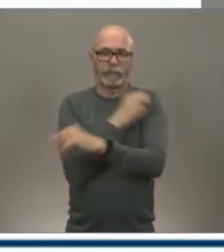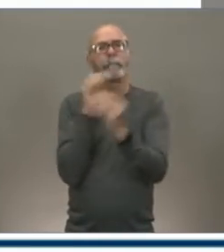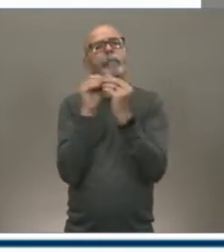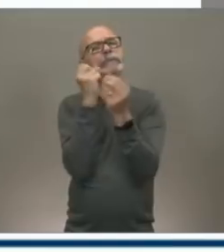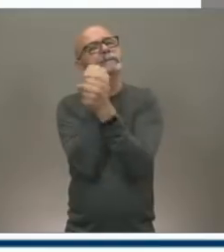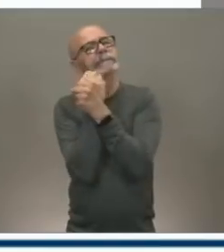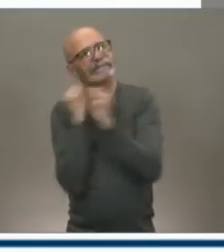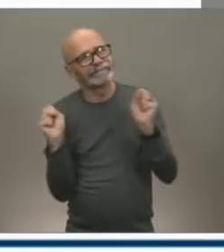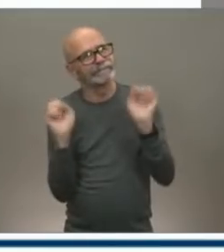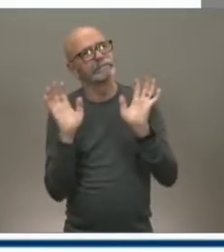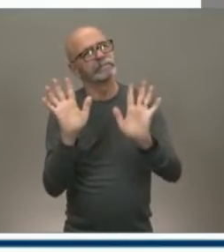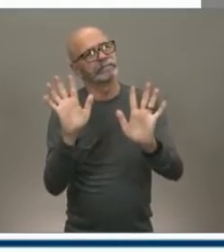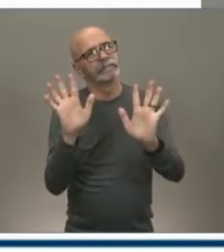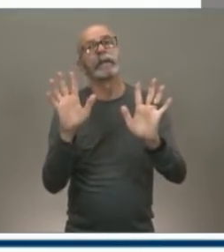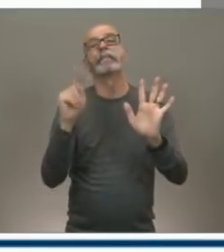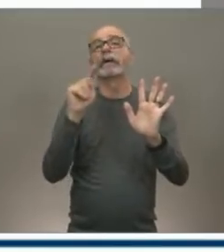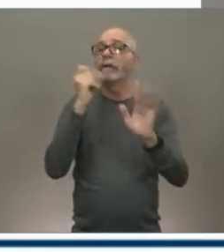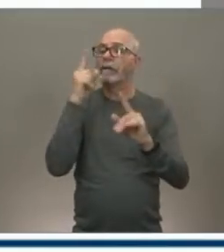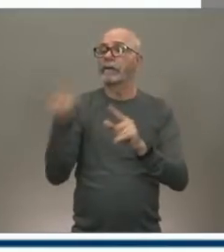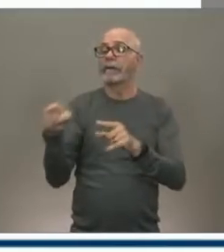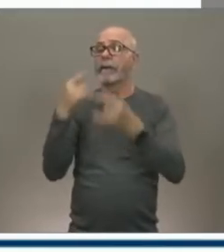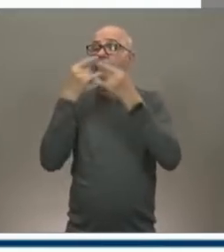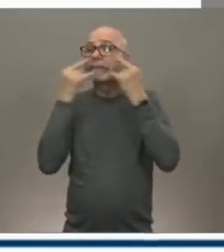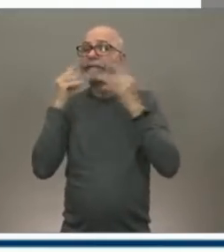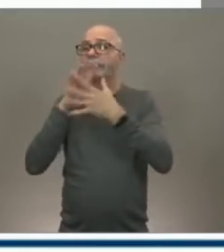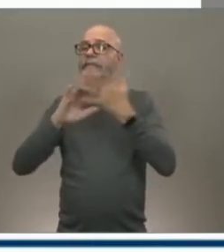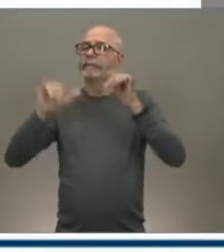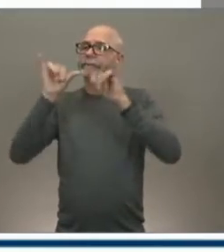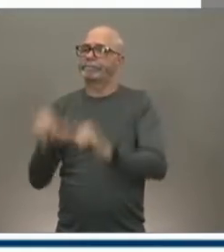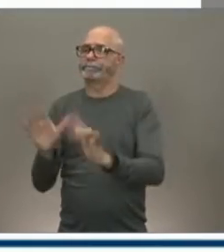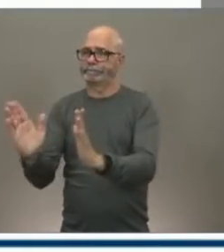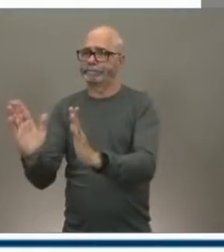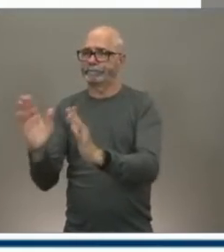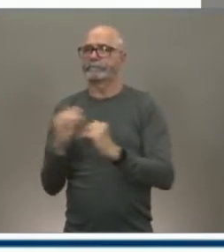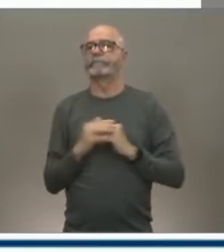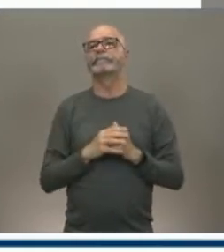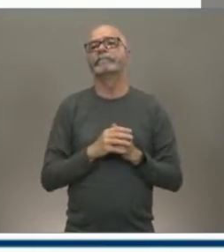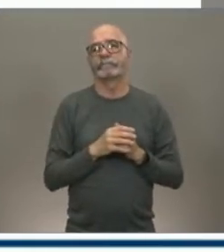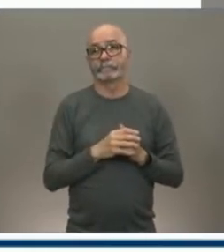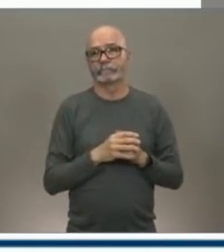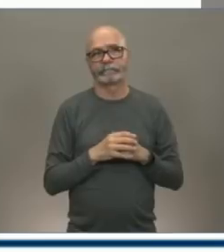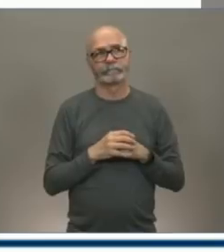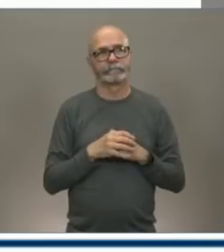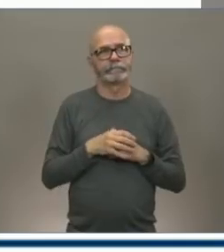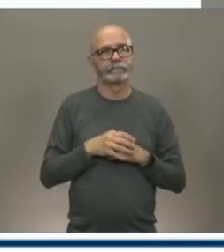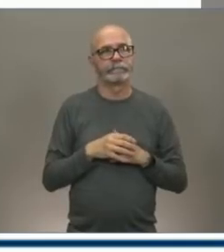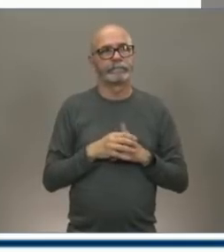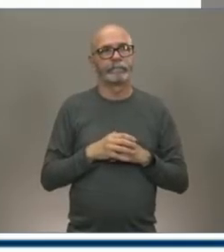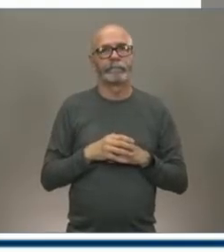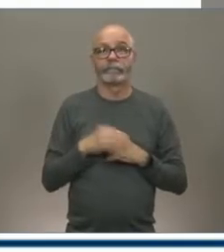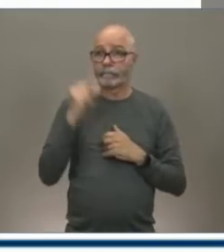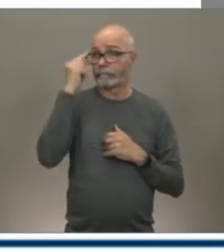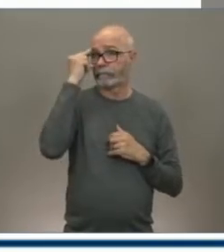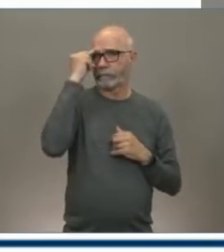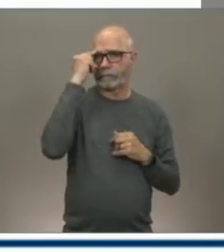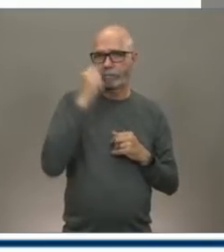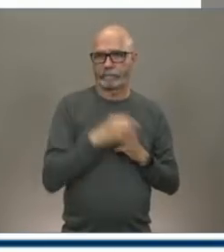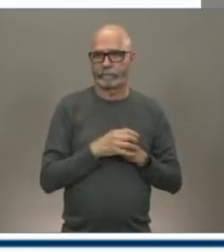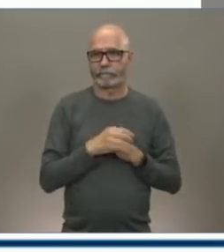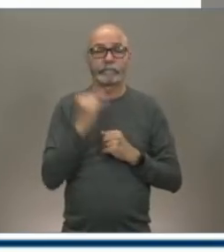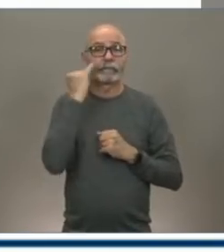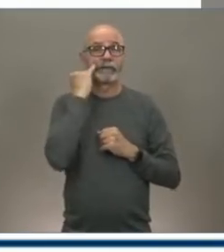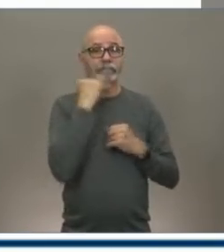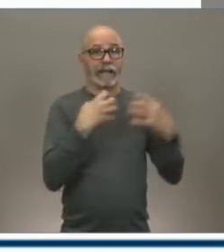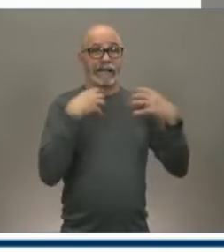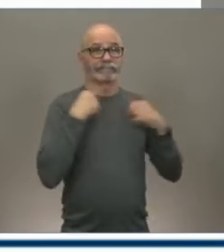or any other pharmacologic product. So while we're waiting for the Health Canada approval, we expect